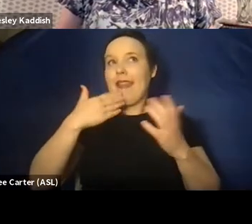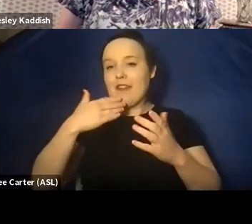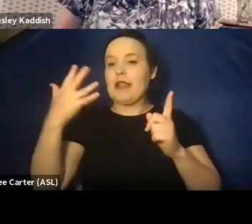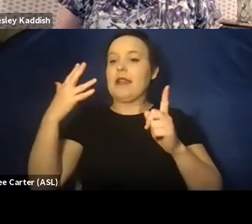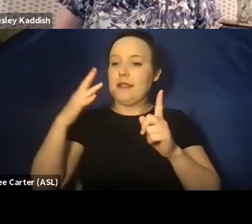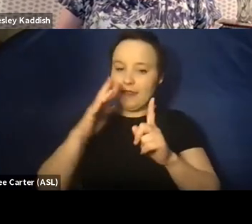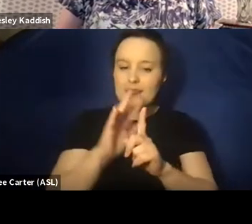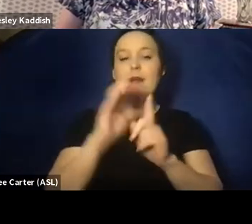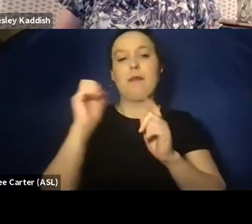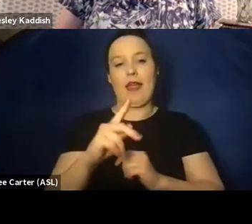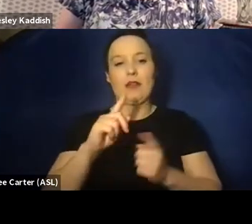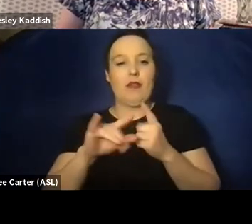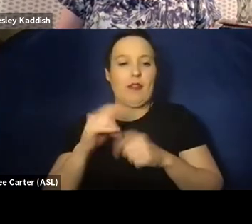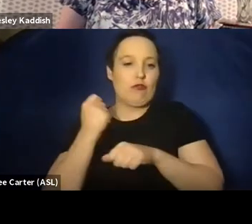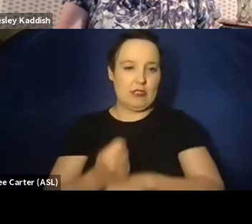now.